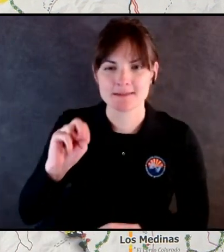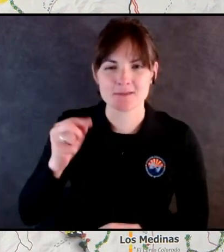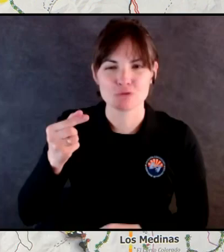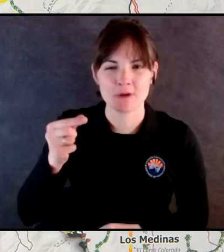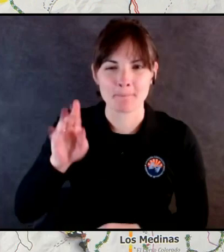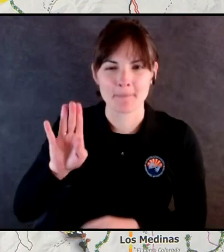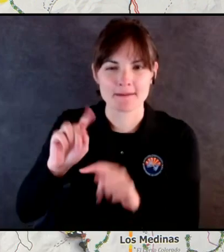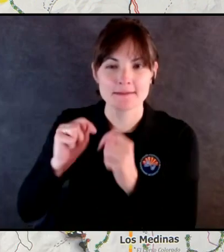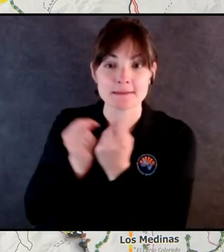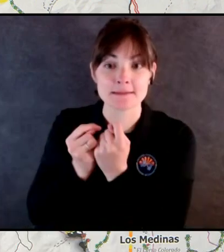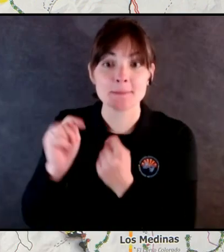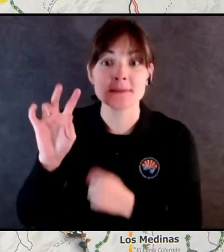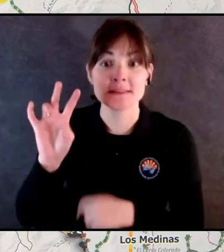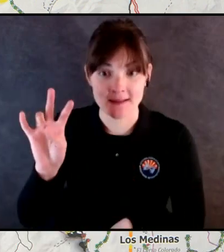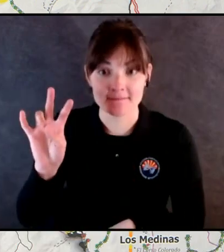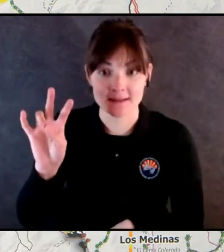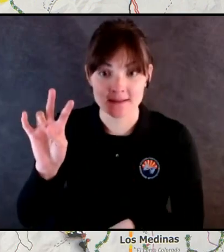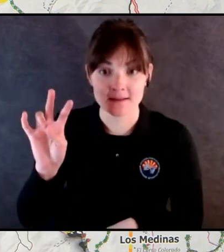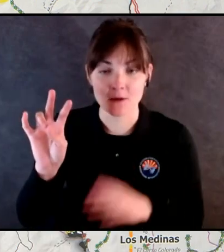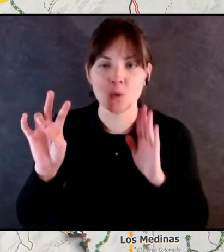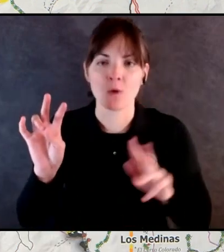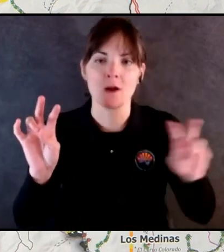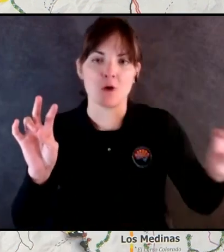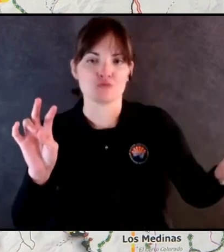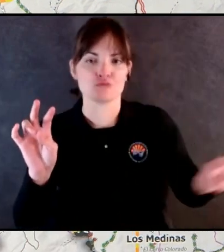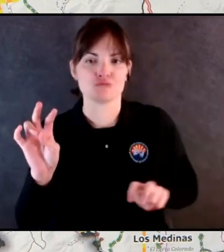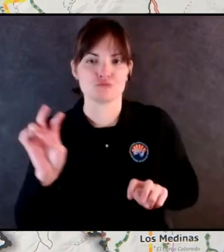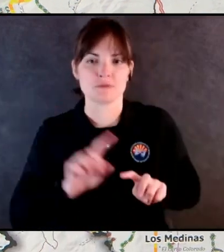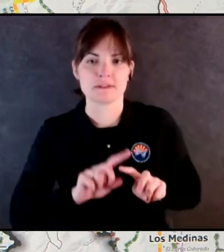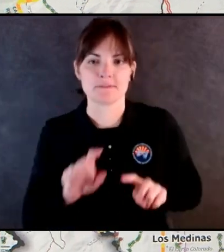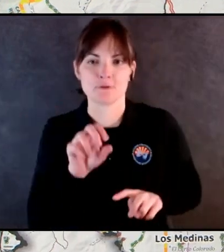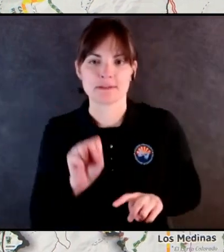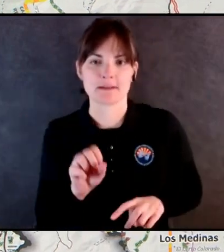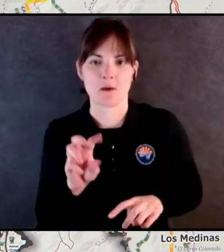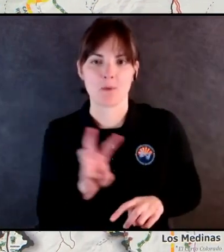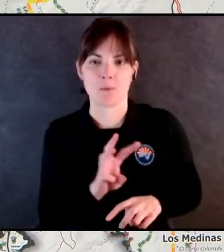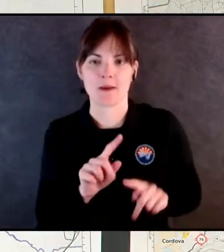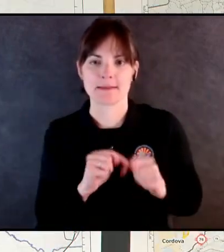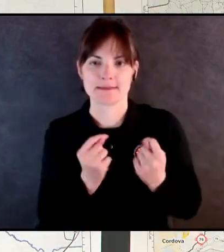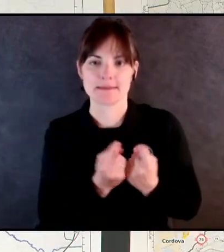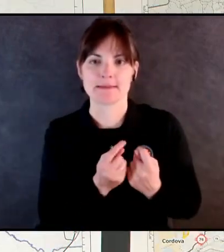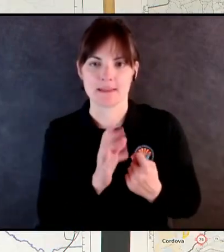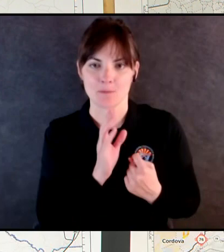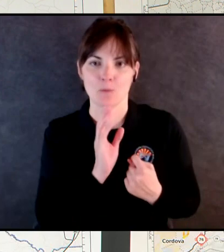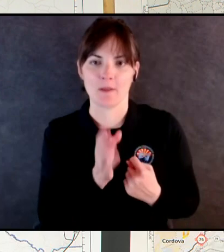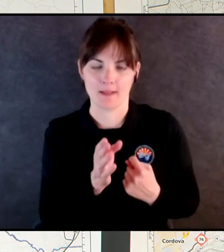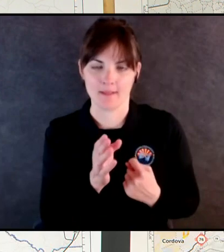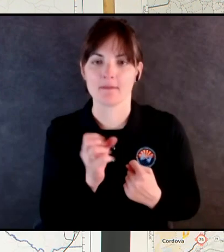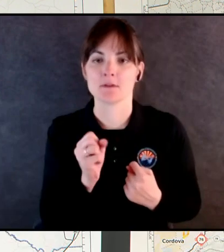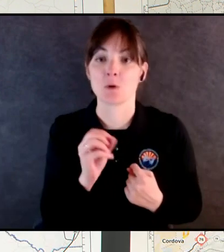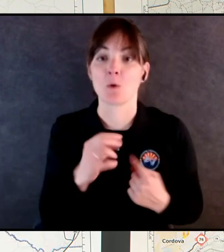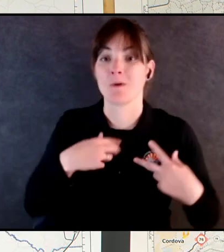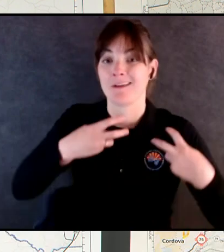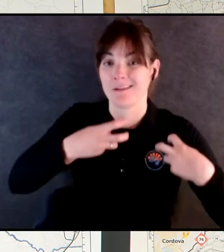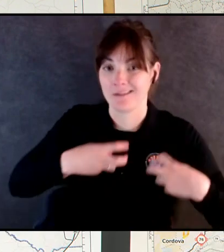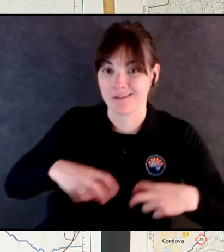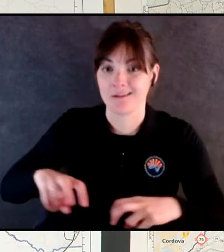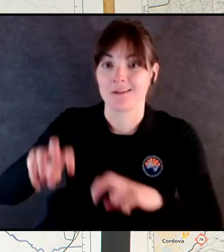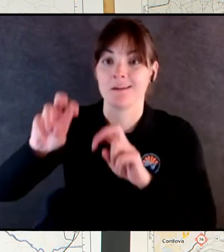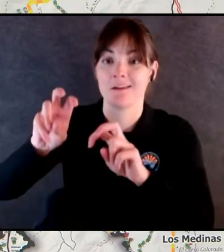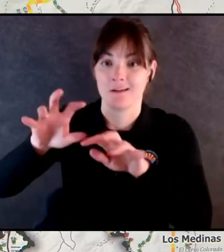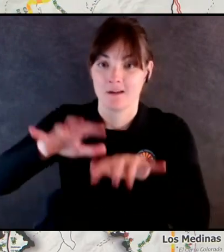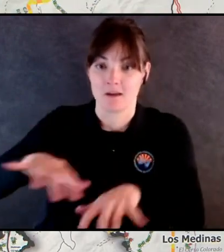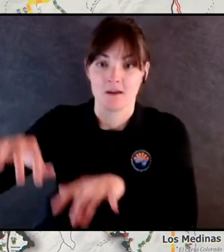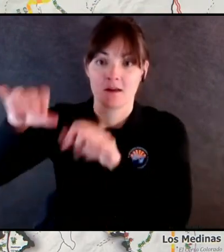another Southwest team come in and take management control of the entire fire area. But